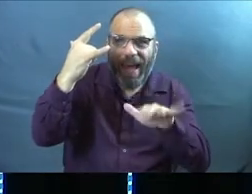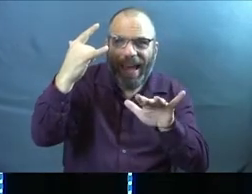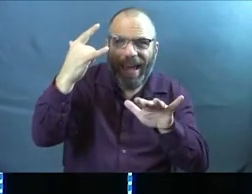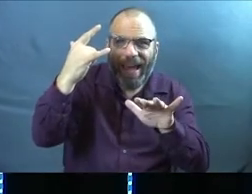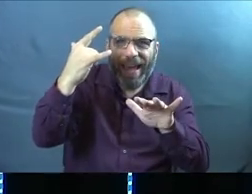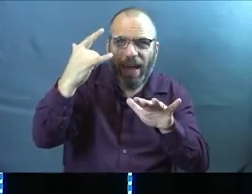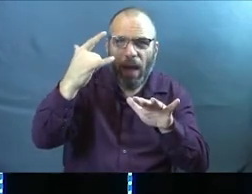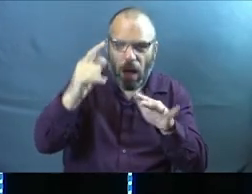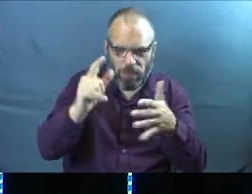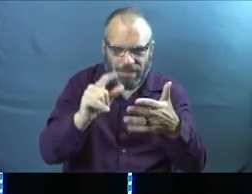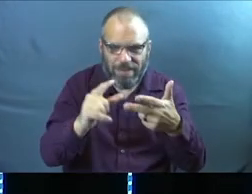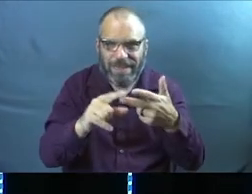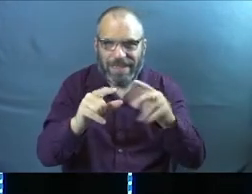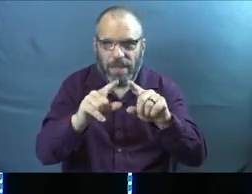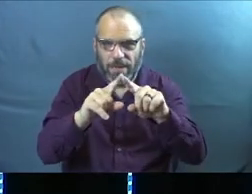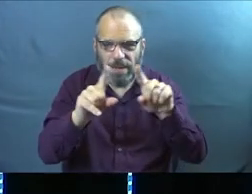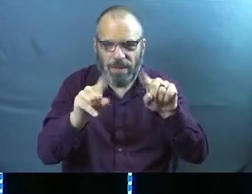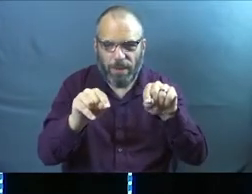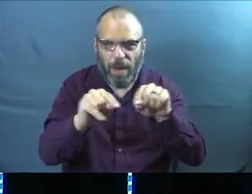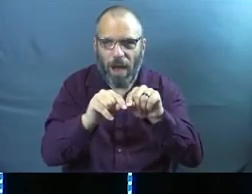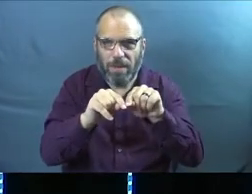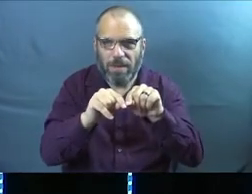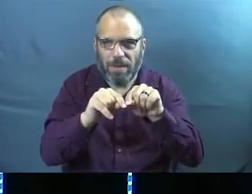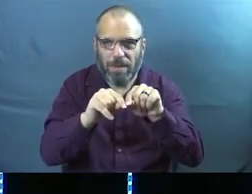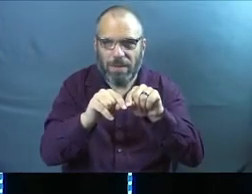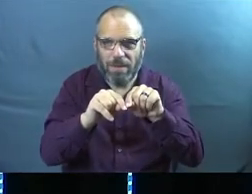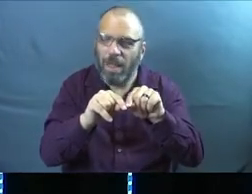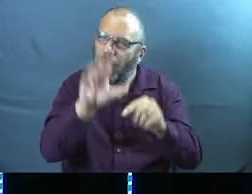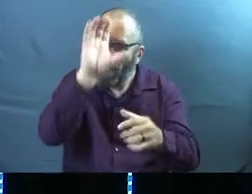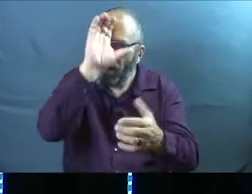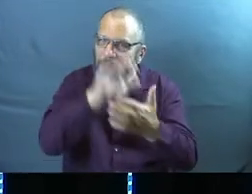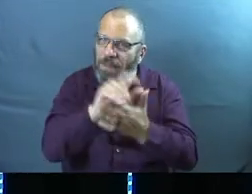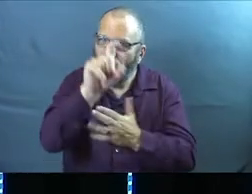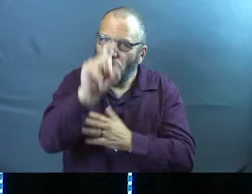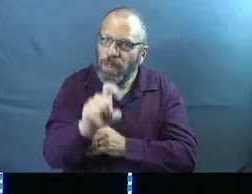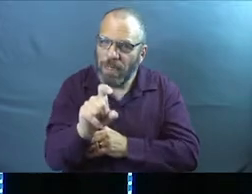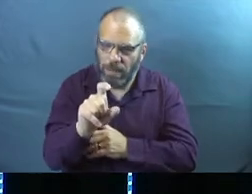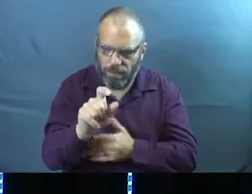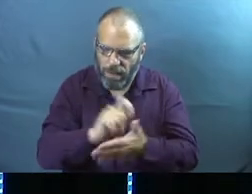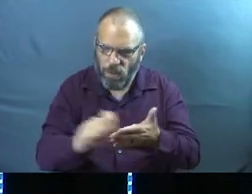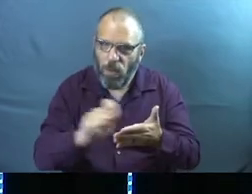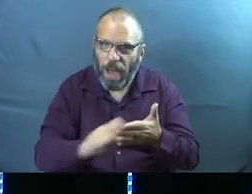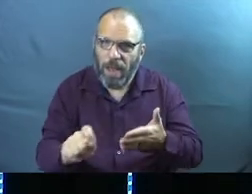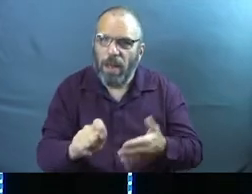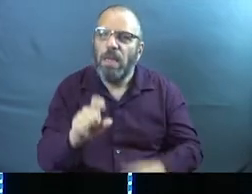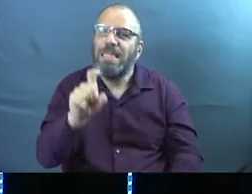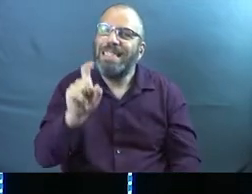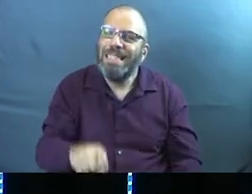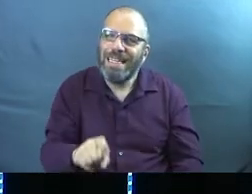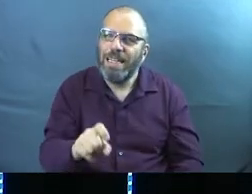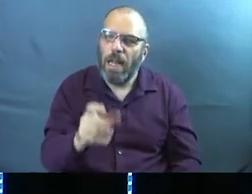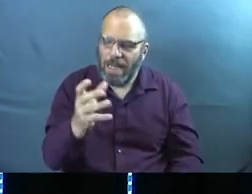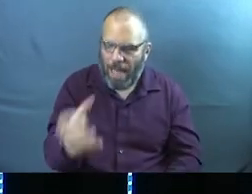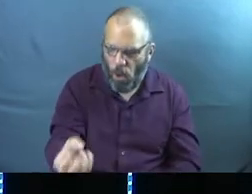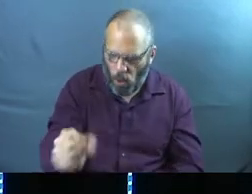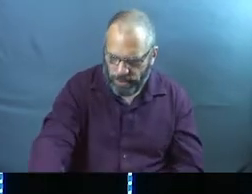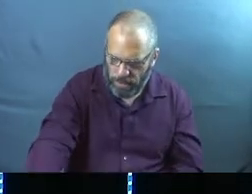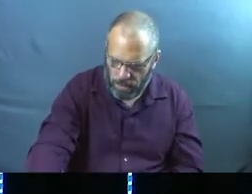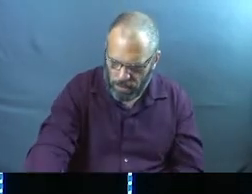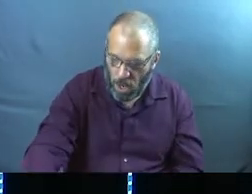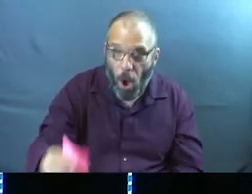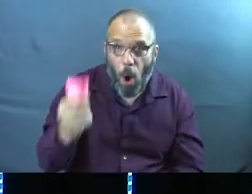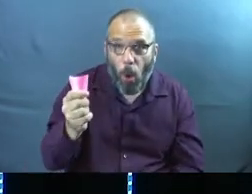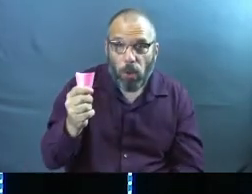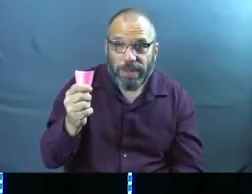that box for just a second? Because I think you need that, and I think you need to see it there or write it there. I think you need it, and I want you to hold on to that for